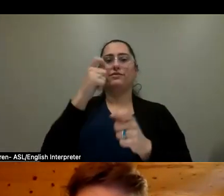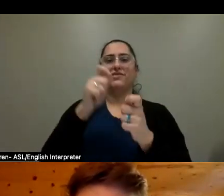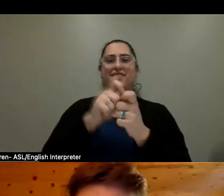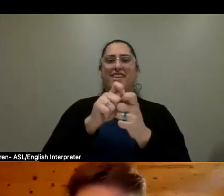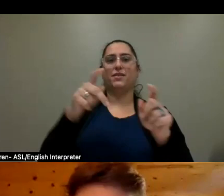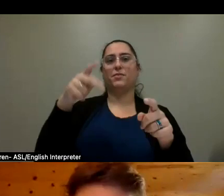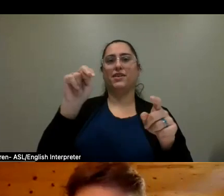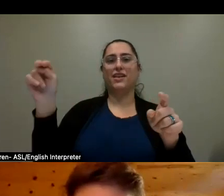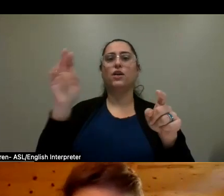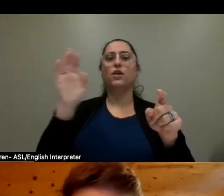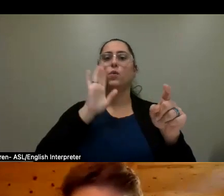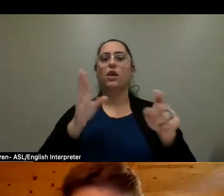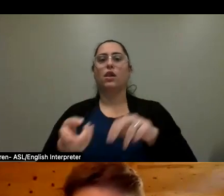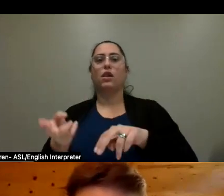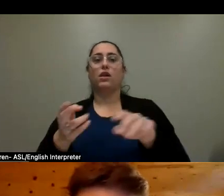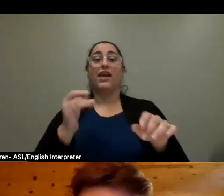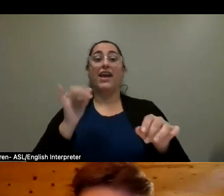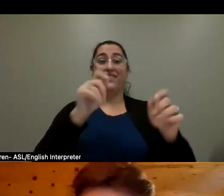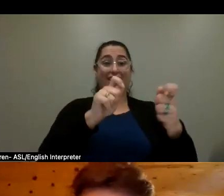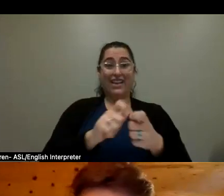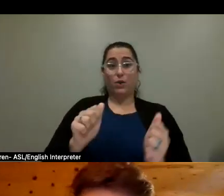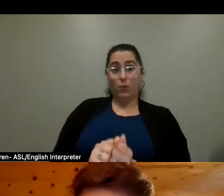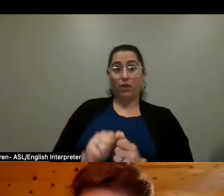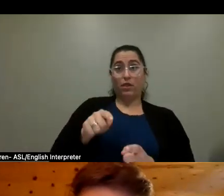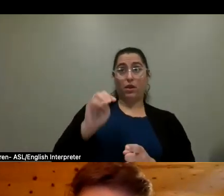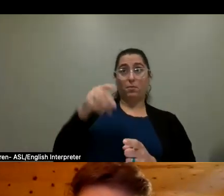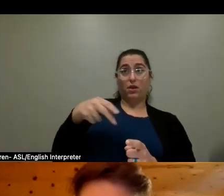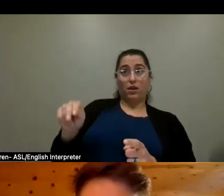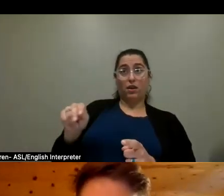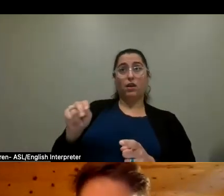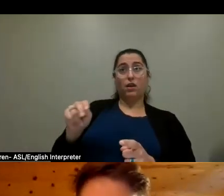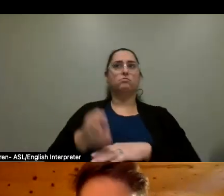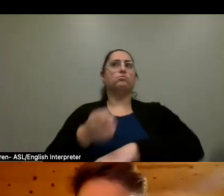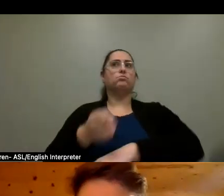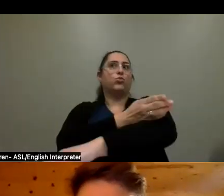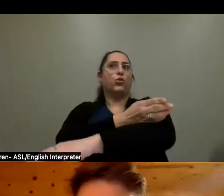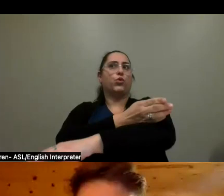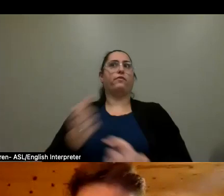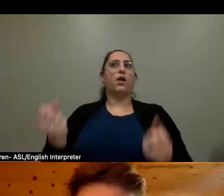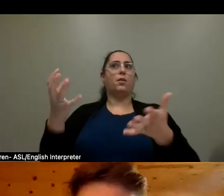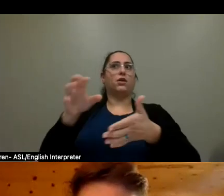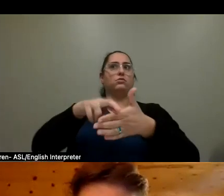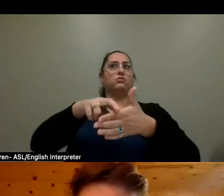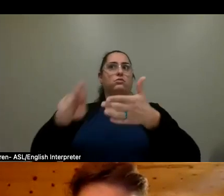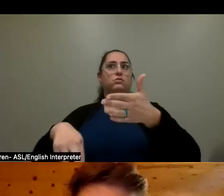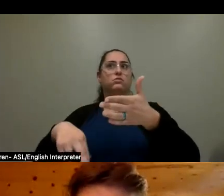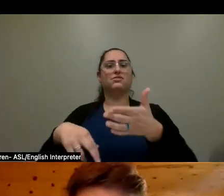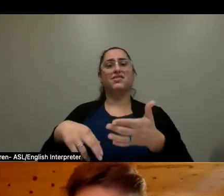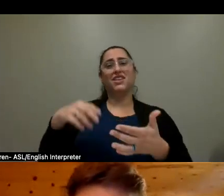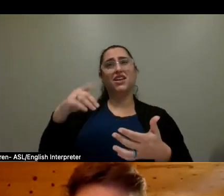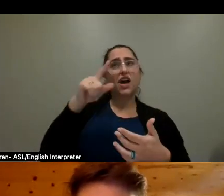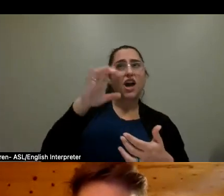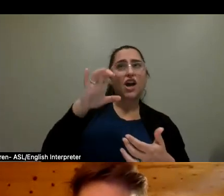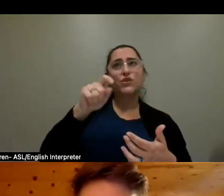ProteinMPNN increased the soluble yield by quite a lot. This is a log scale. So now we're talking about hundreds, even close to